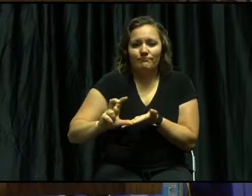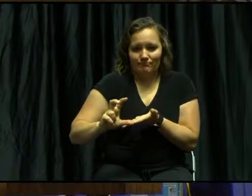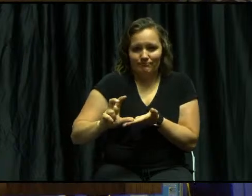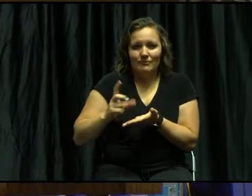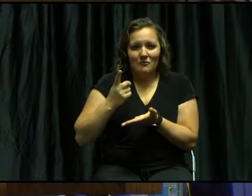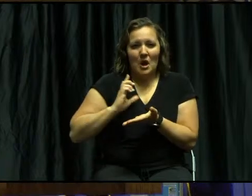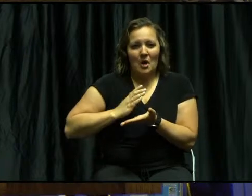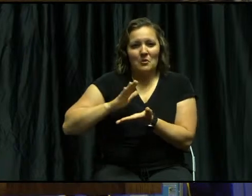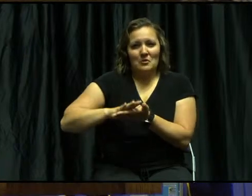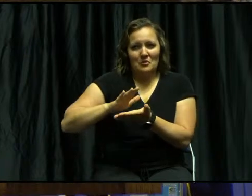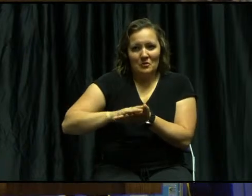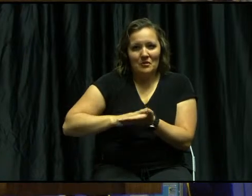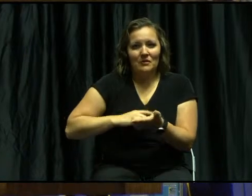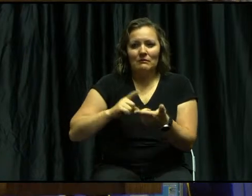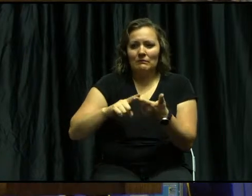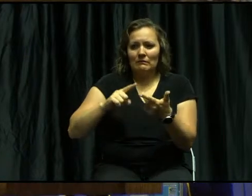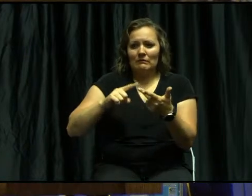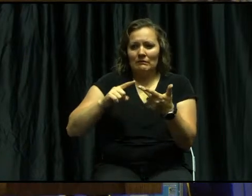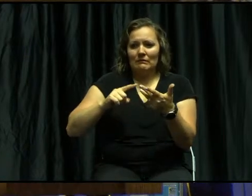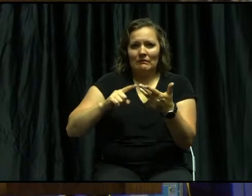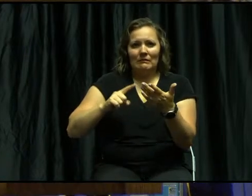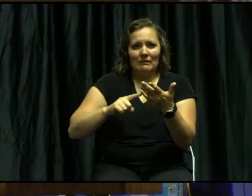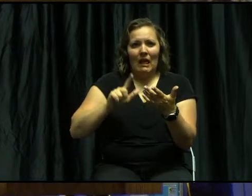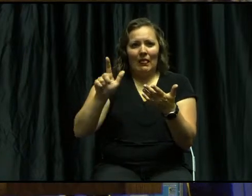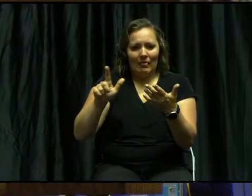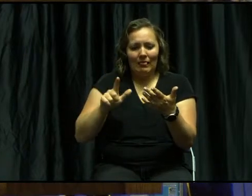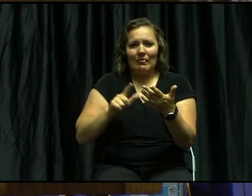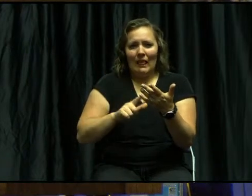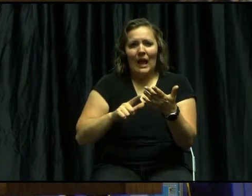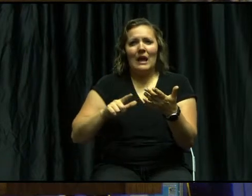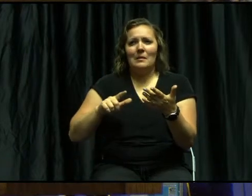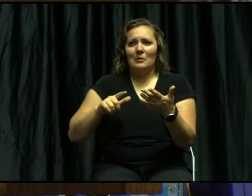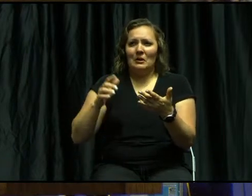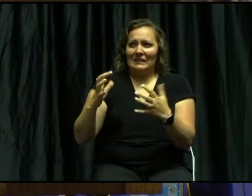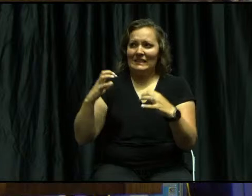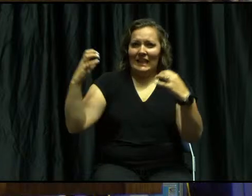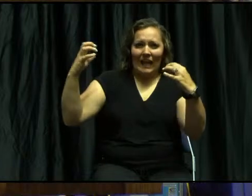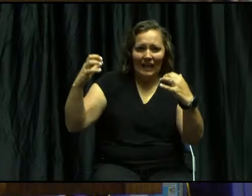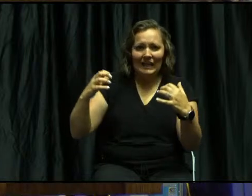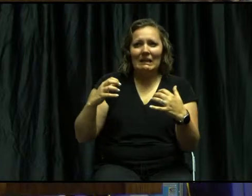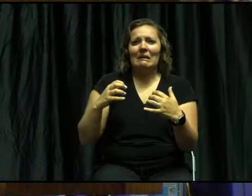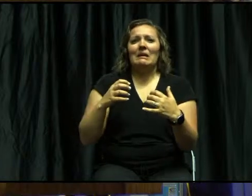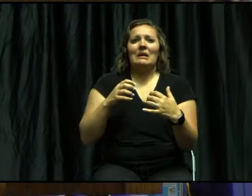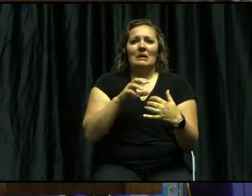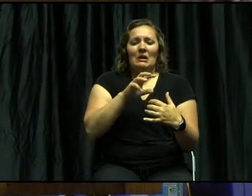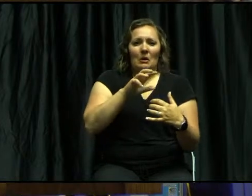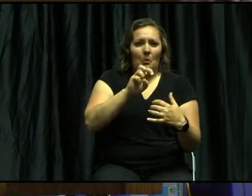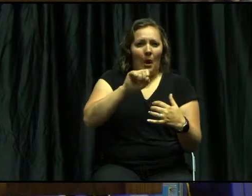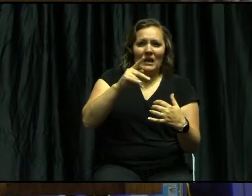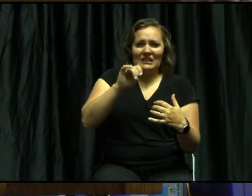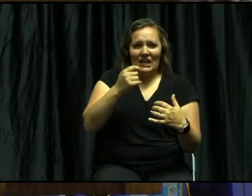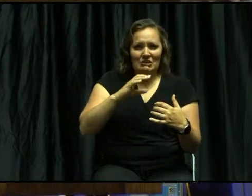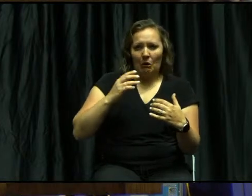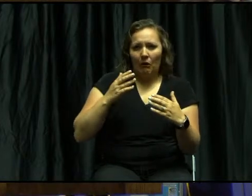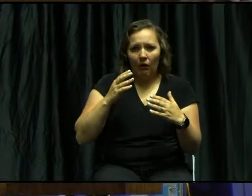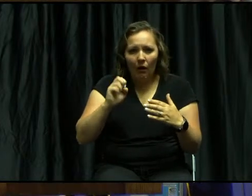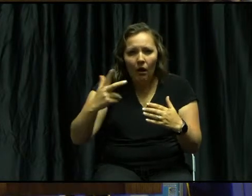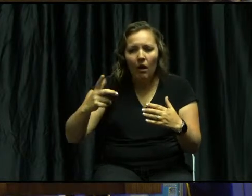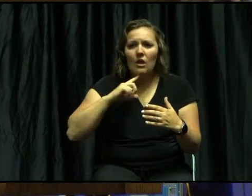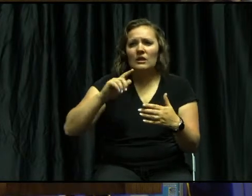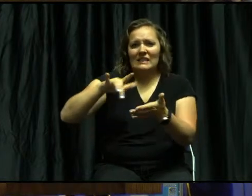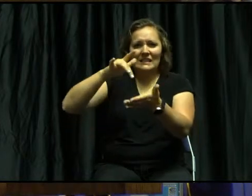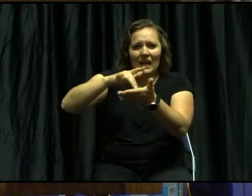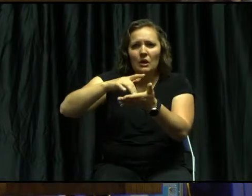Tower Plaza, Stewart Library, Elizabeth D. Shaw Stewart Stadium, Stewart Wasatch Hall, and the Stewart Center at